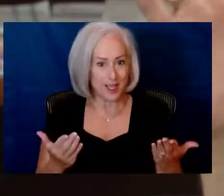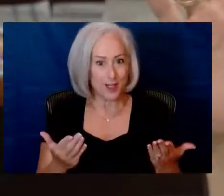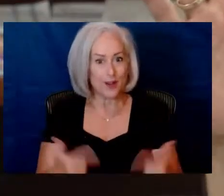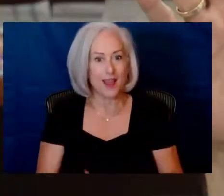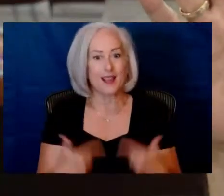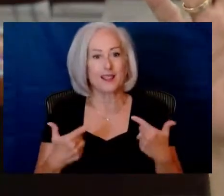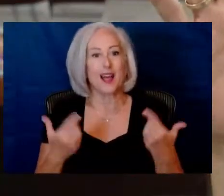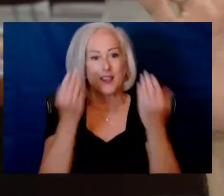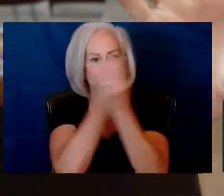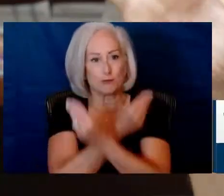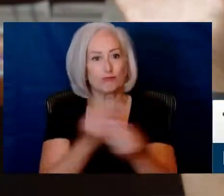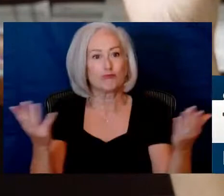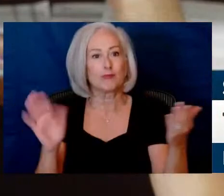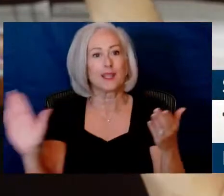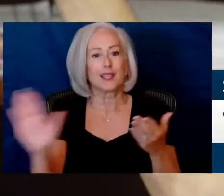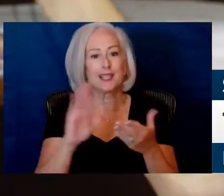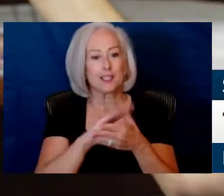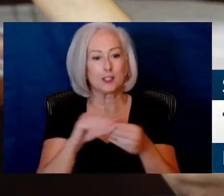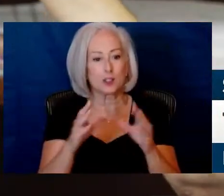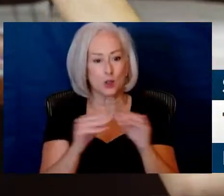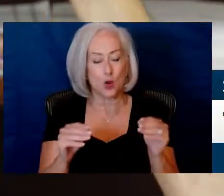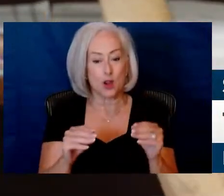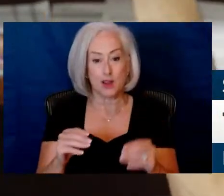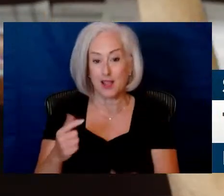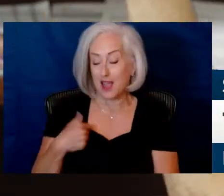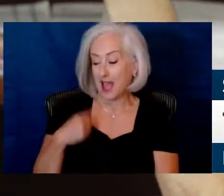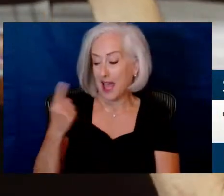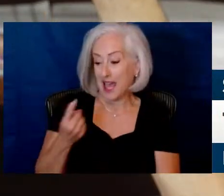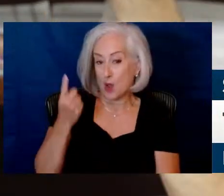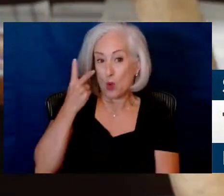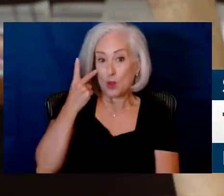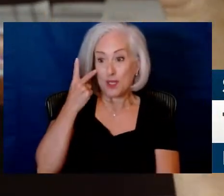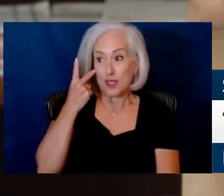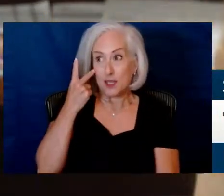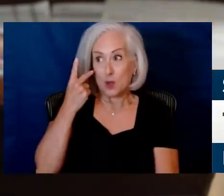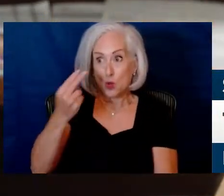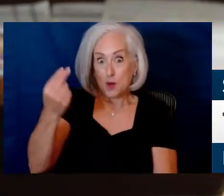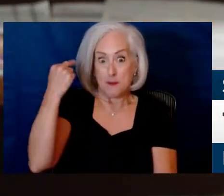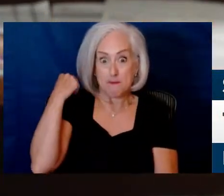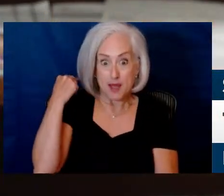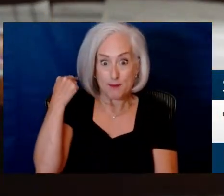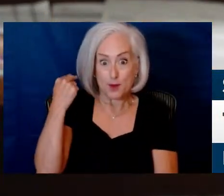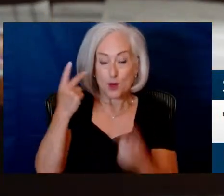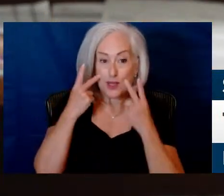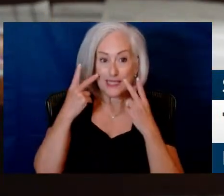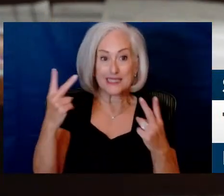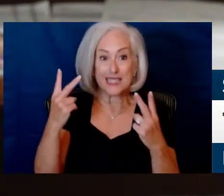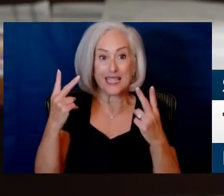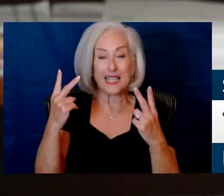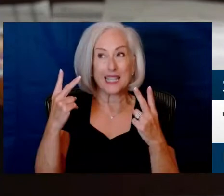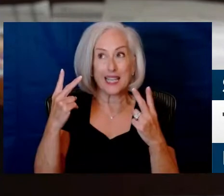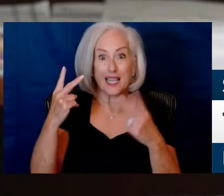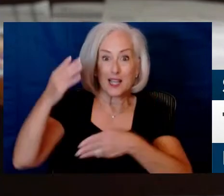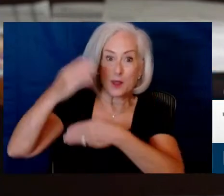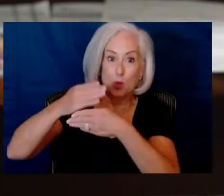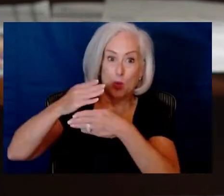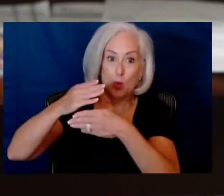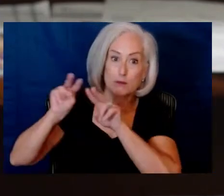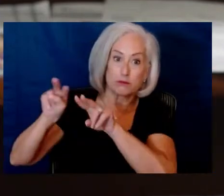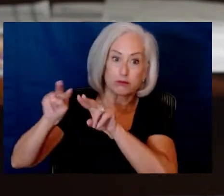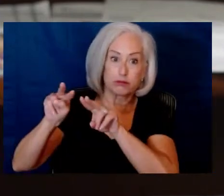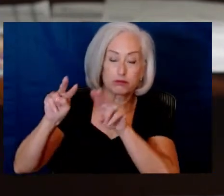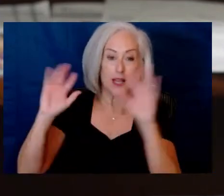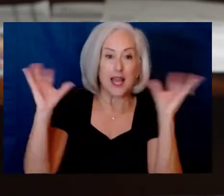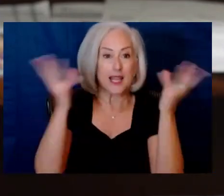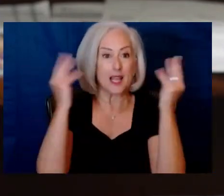faintly remember is looking out the window of the ambulance and seeing a good friend of mine and his